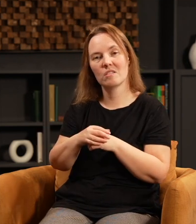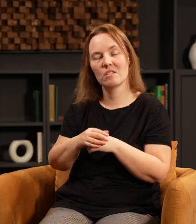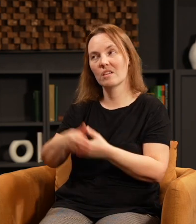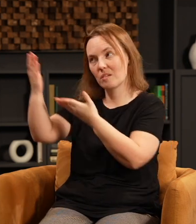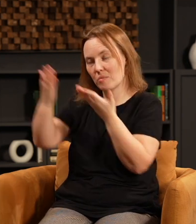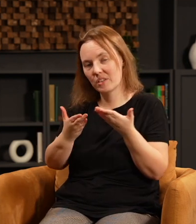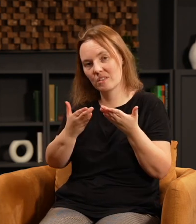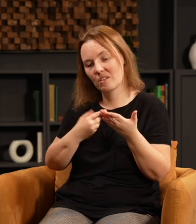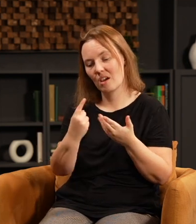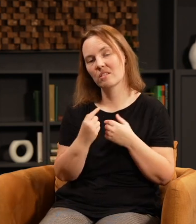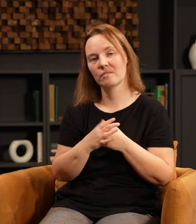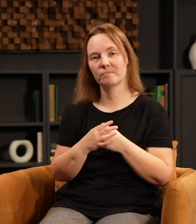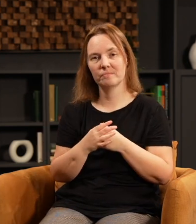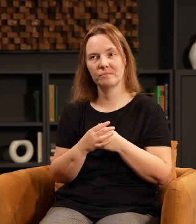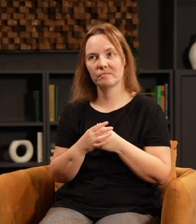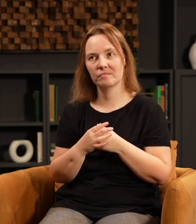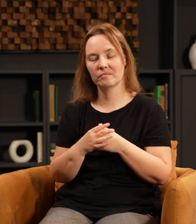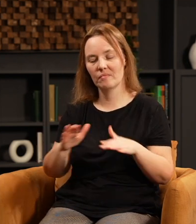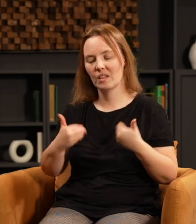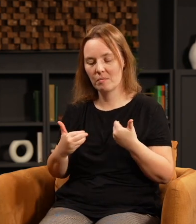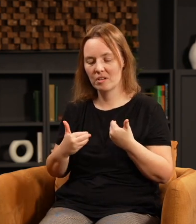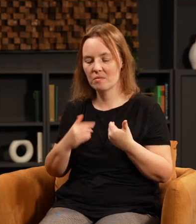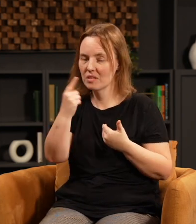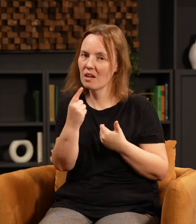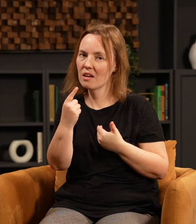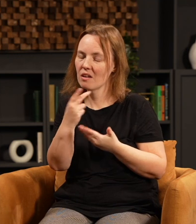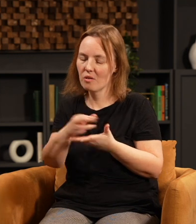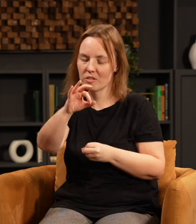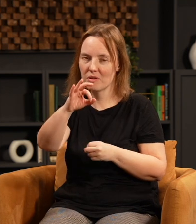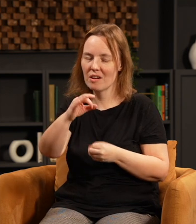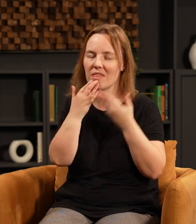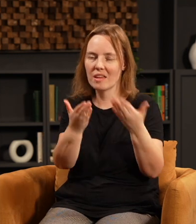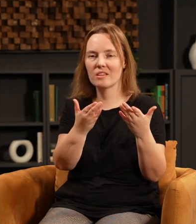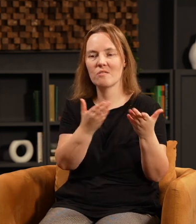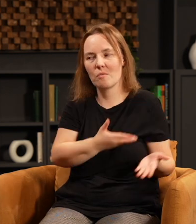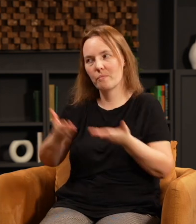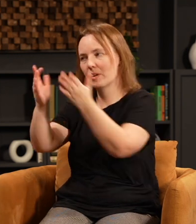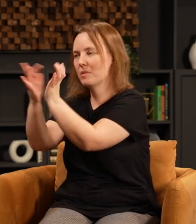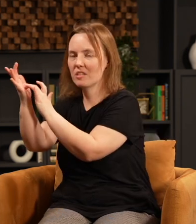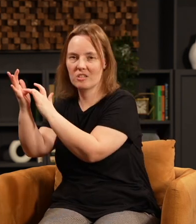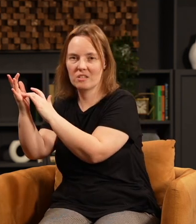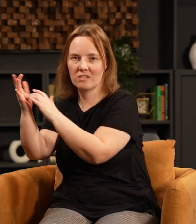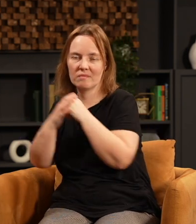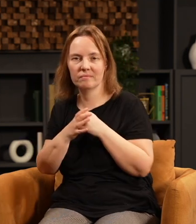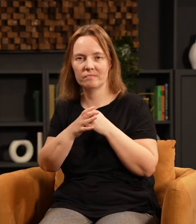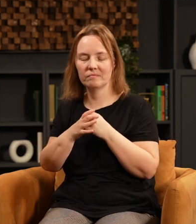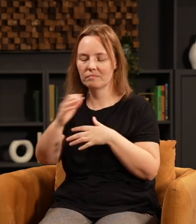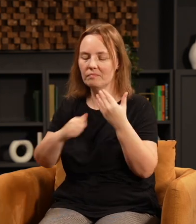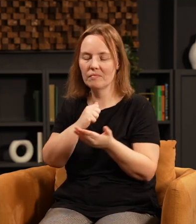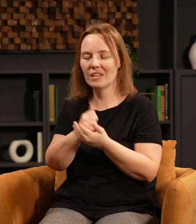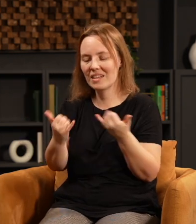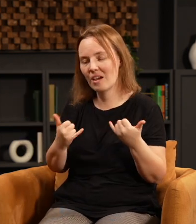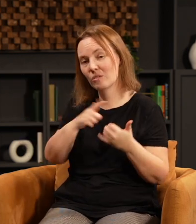us. How many would say, Holy Spirit, thank you for bringing me to Jesus? Amen? And now, Lord, I want to